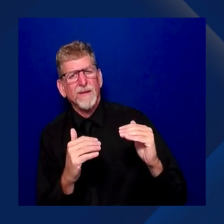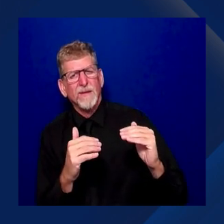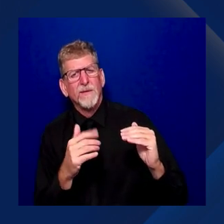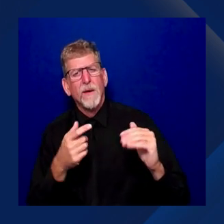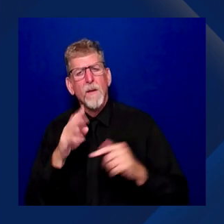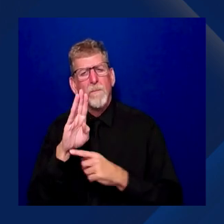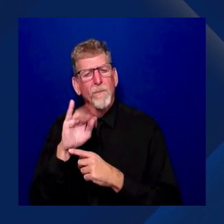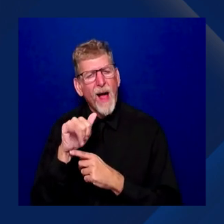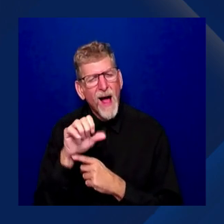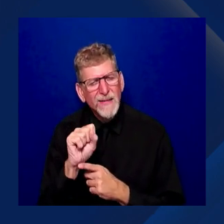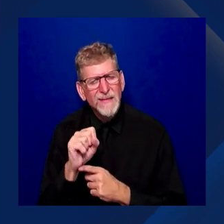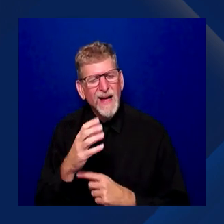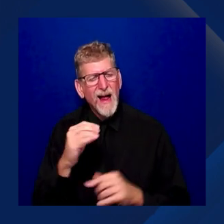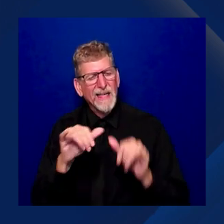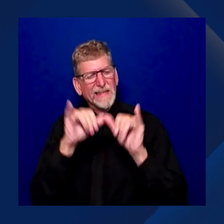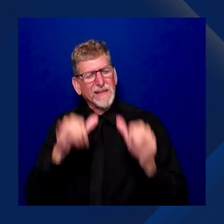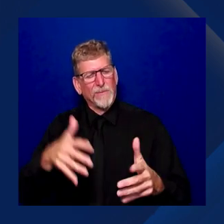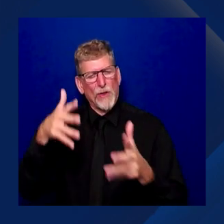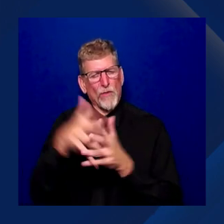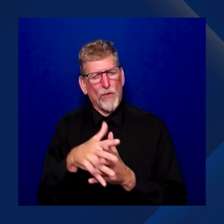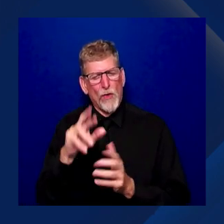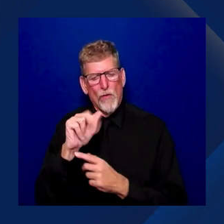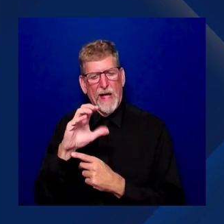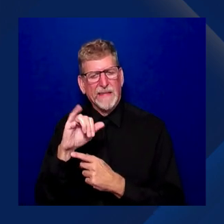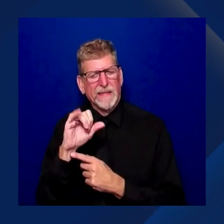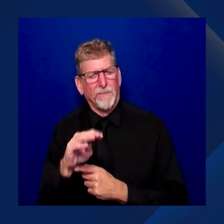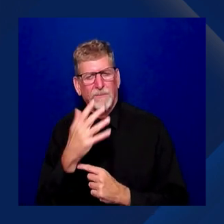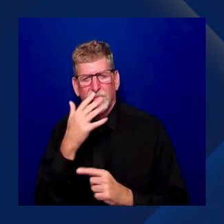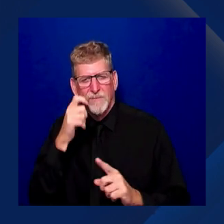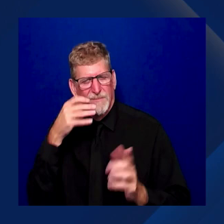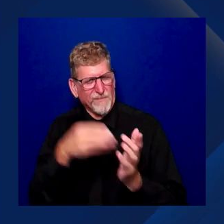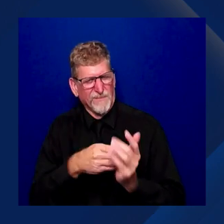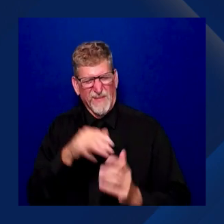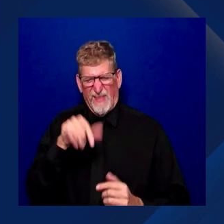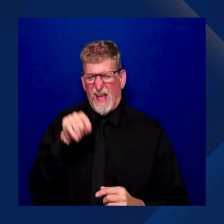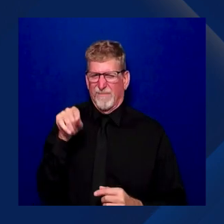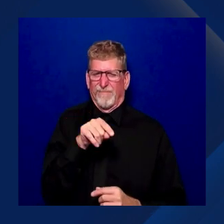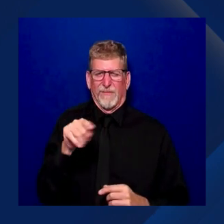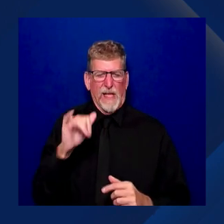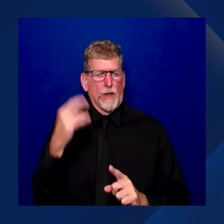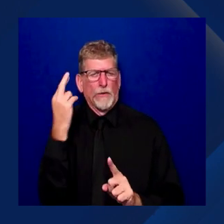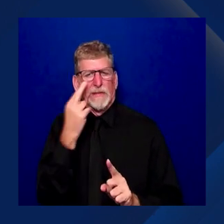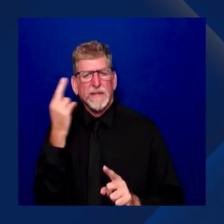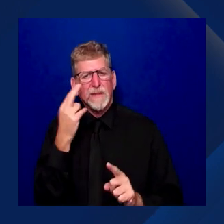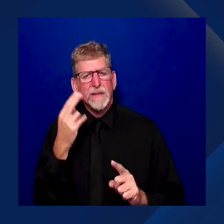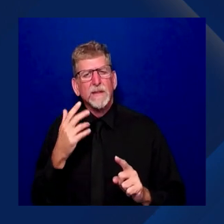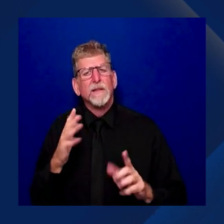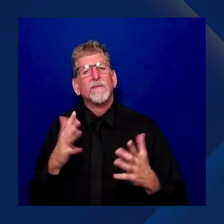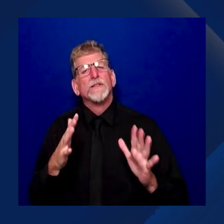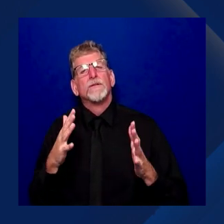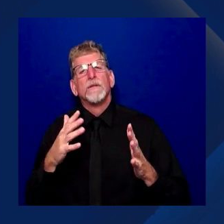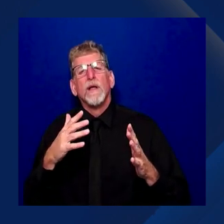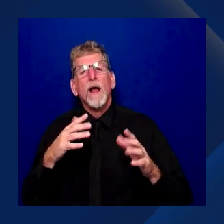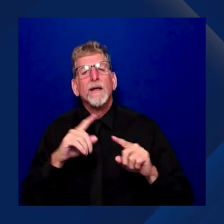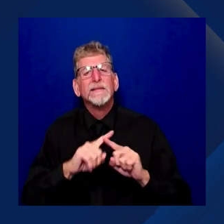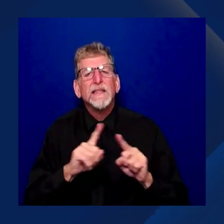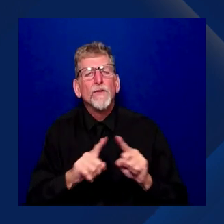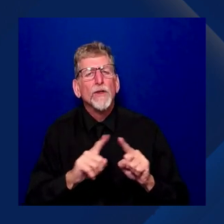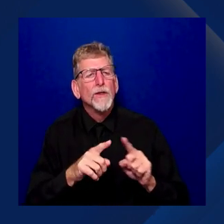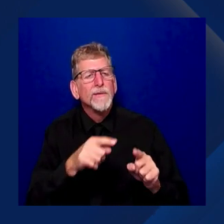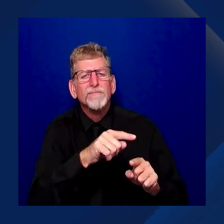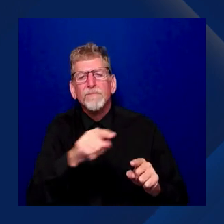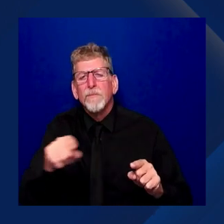birthing facilities, I'm proud to say that we have seen a reduction in severe maternal morbidity from hemorrhage by 35%.